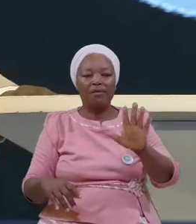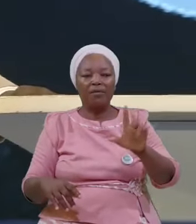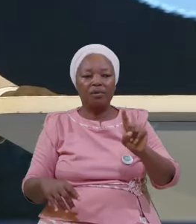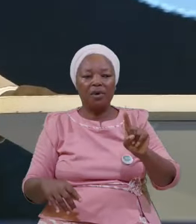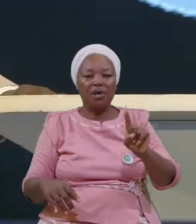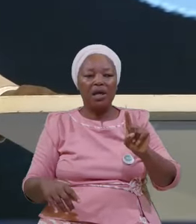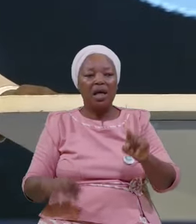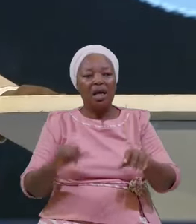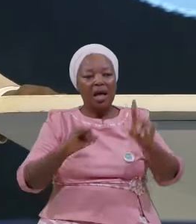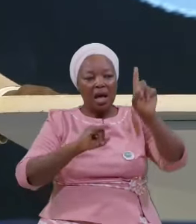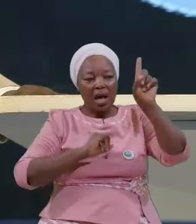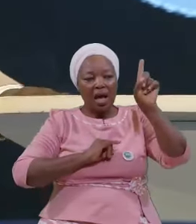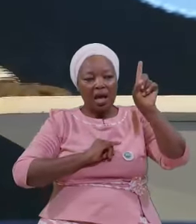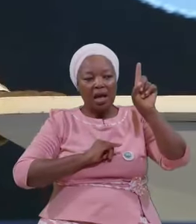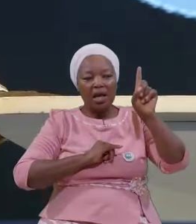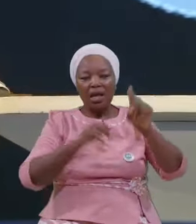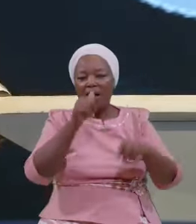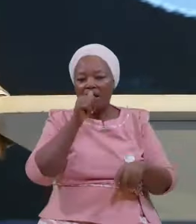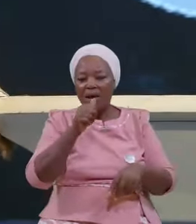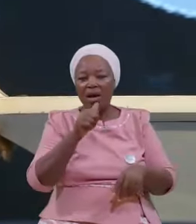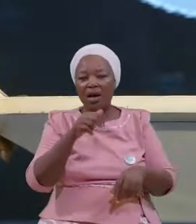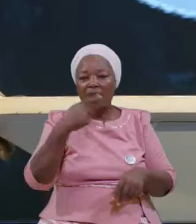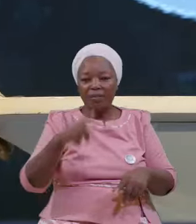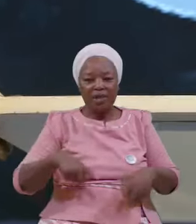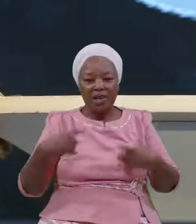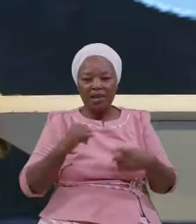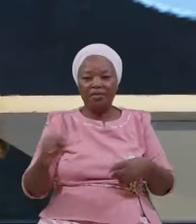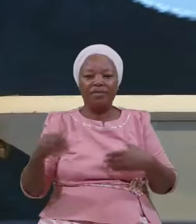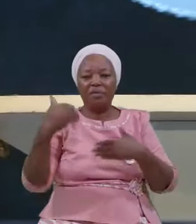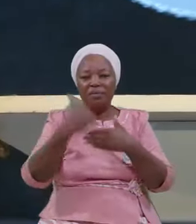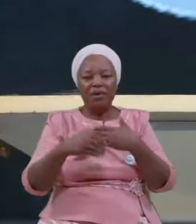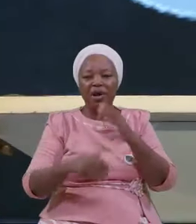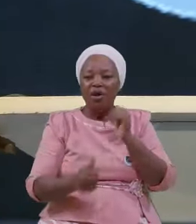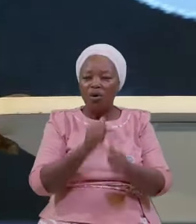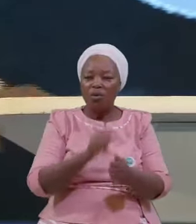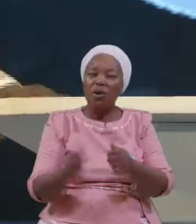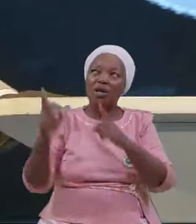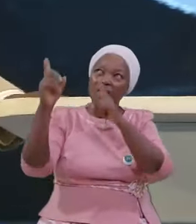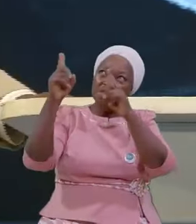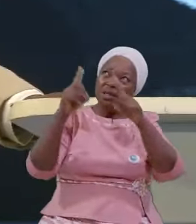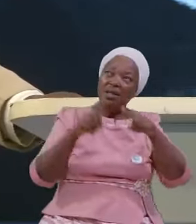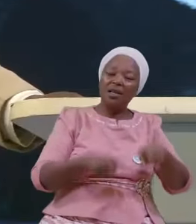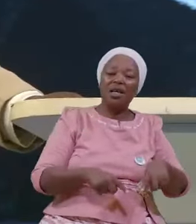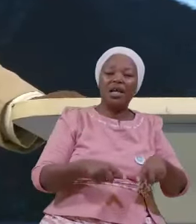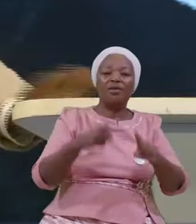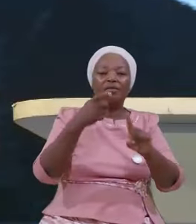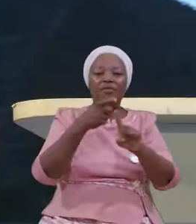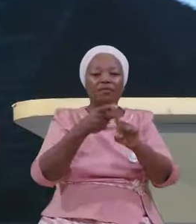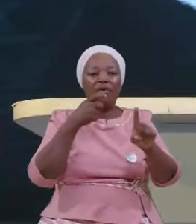am the living bread which came down from